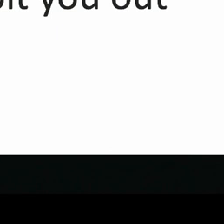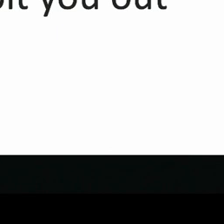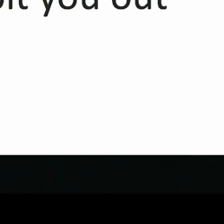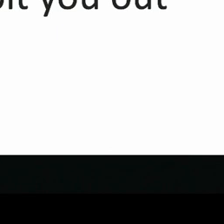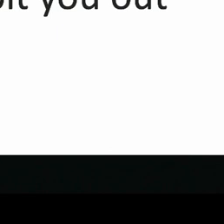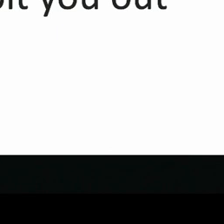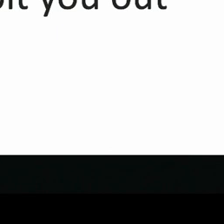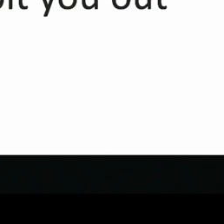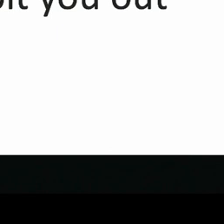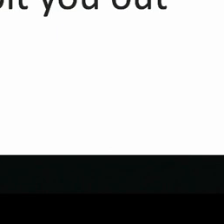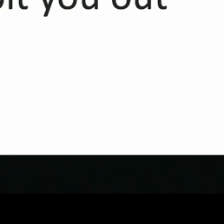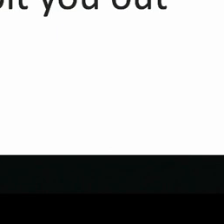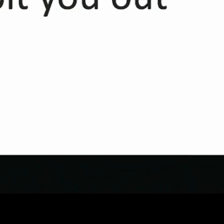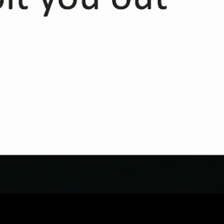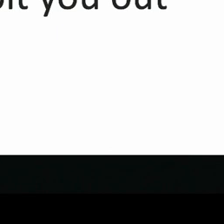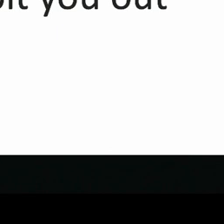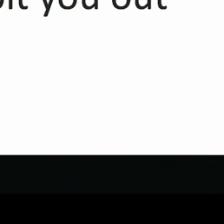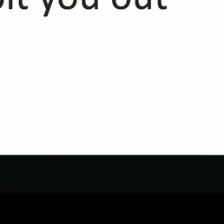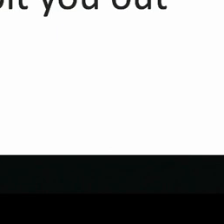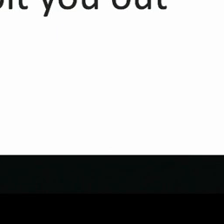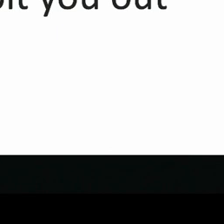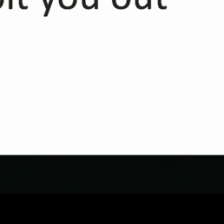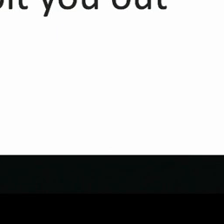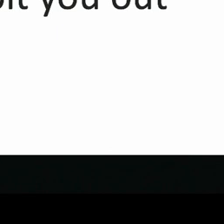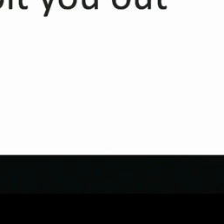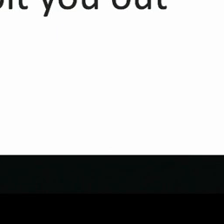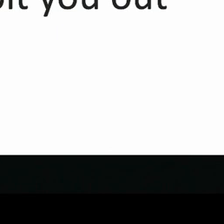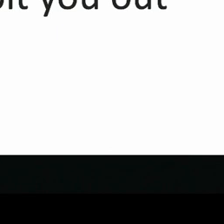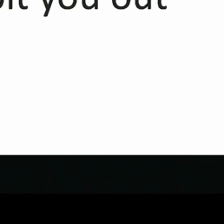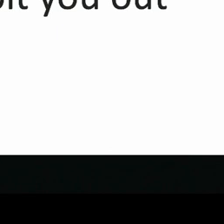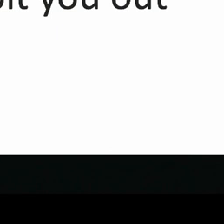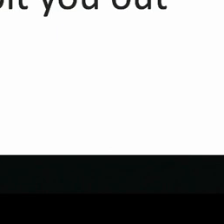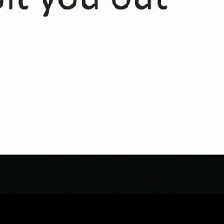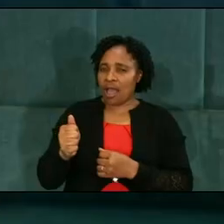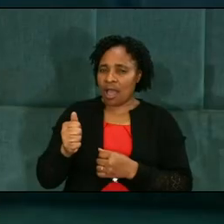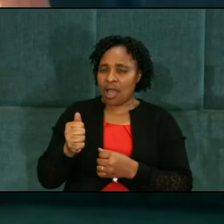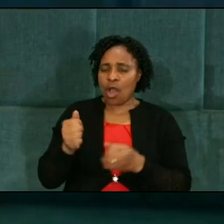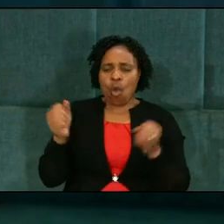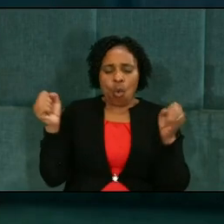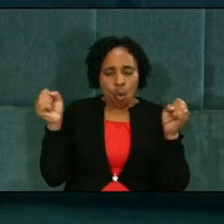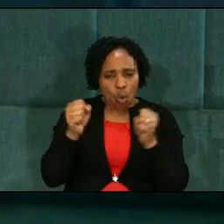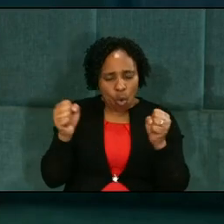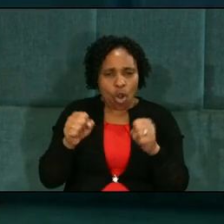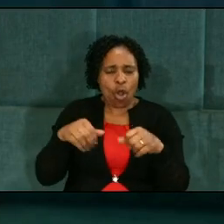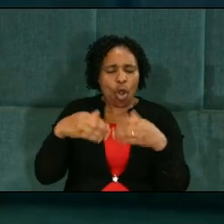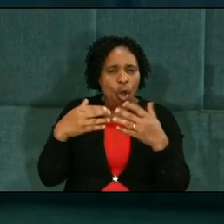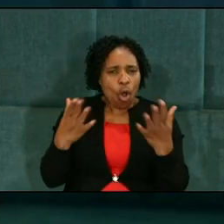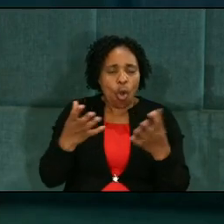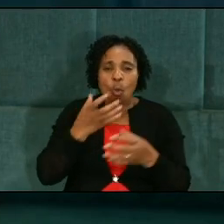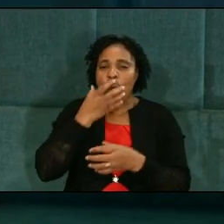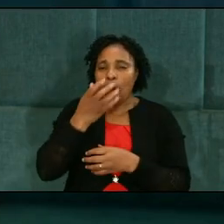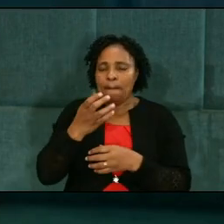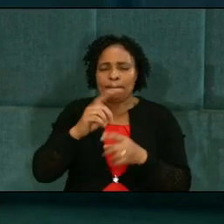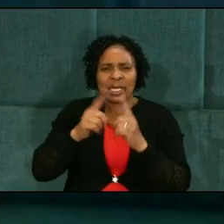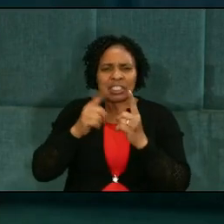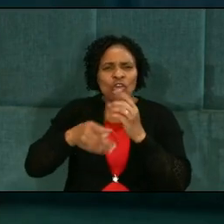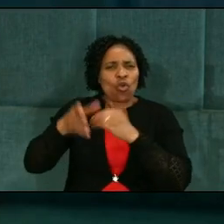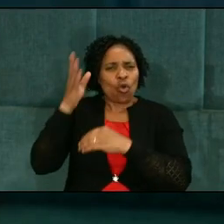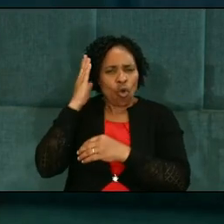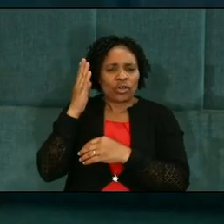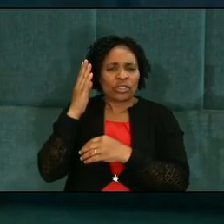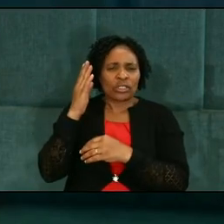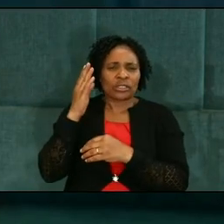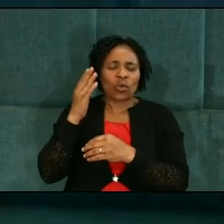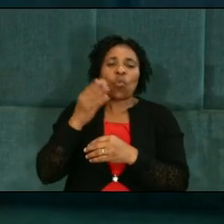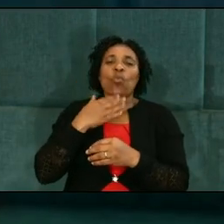were either one or the other, either cold or hot, which means God prefers if we were